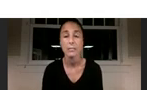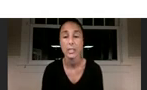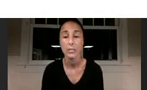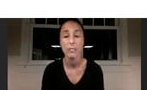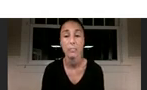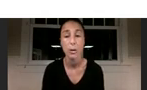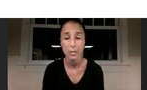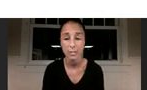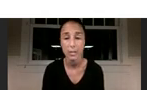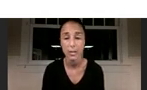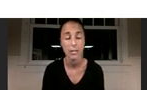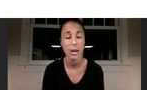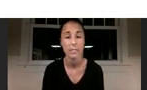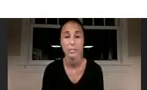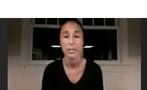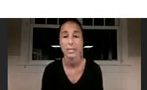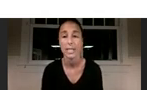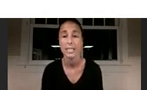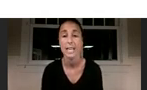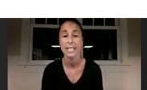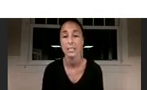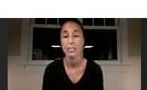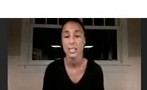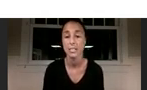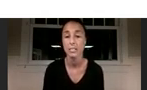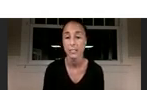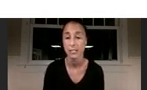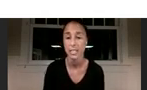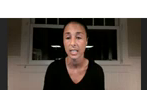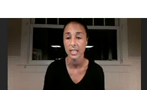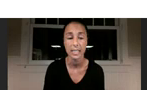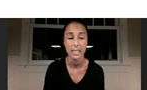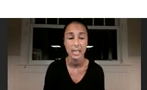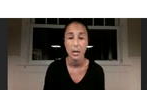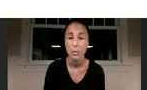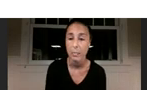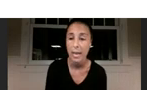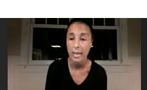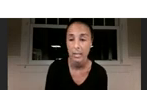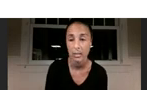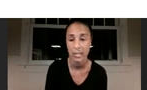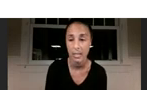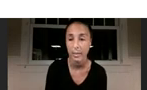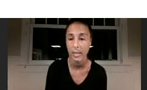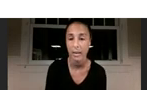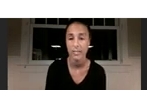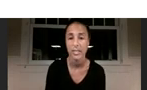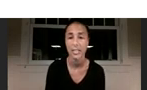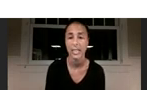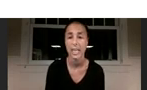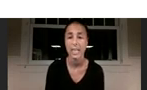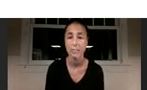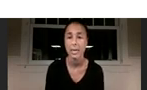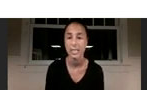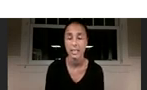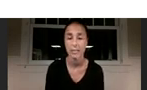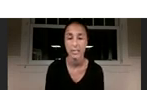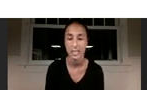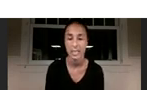the adaptive reuse of both of the office buildings as either senior living facilities, which may include a continuing care